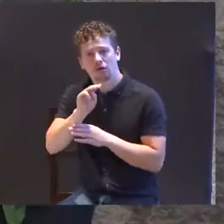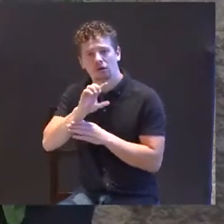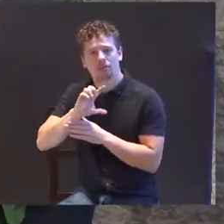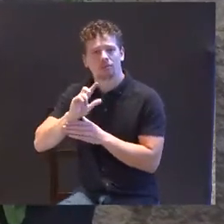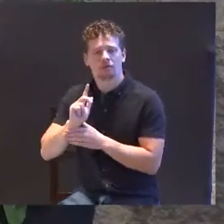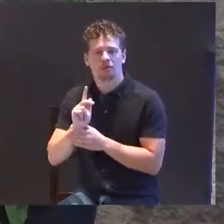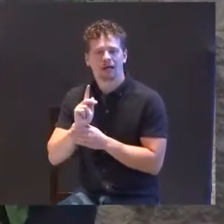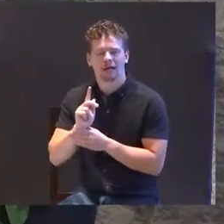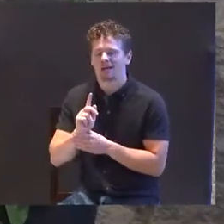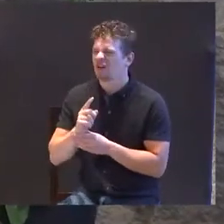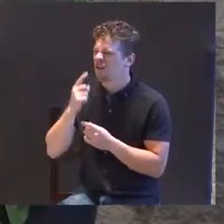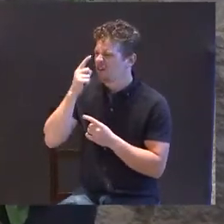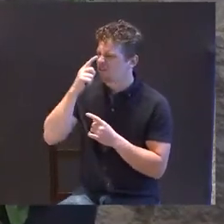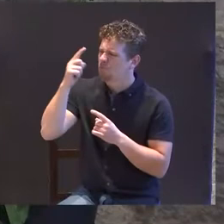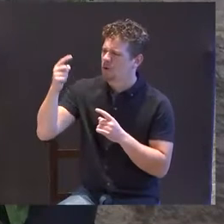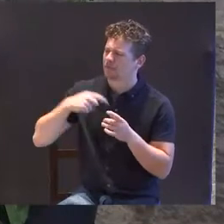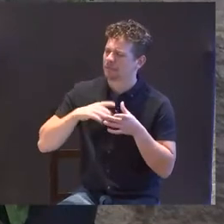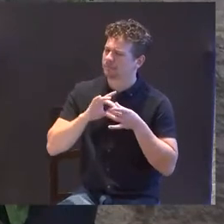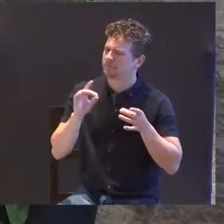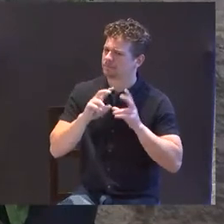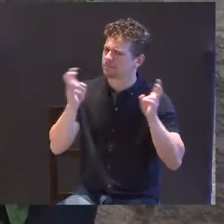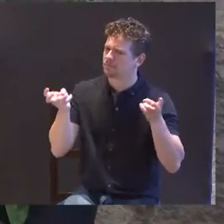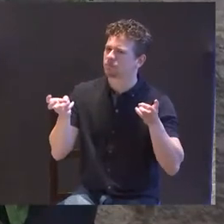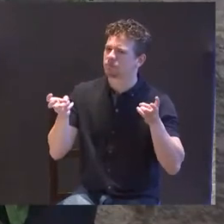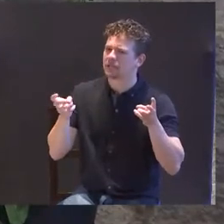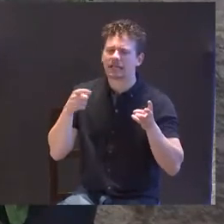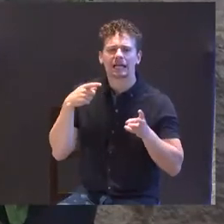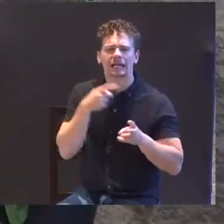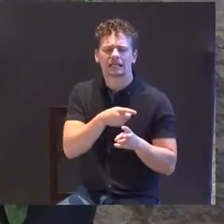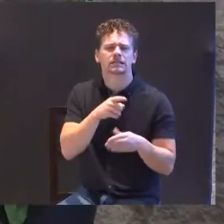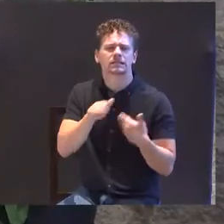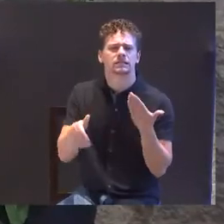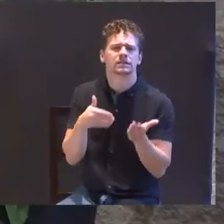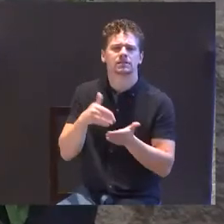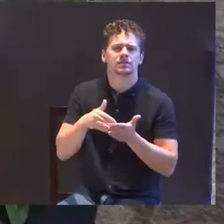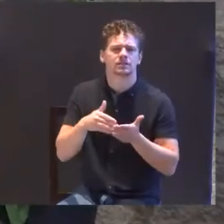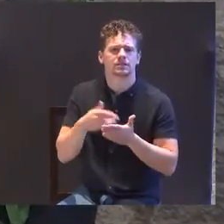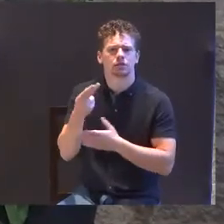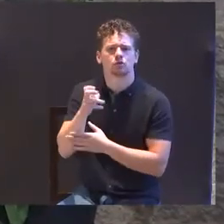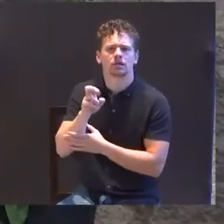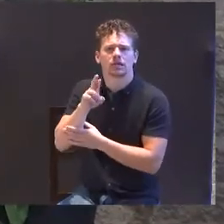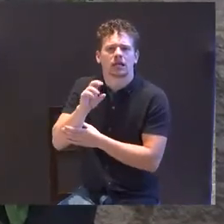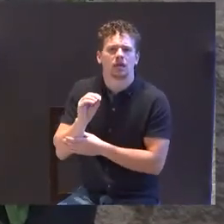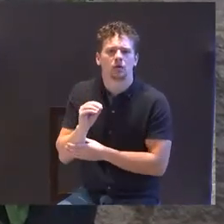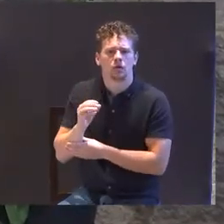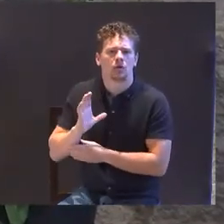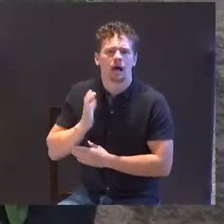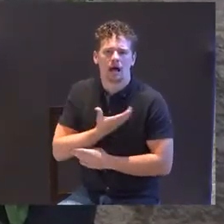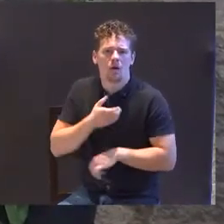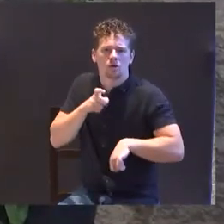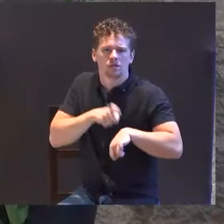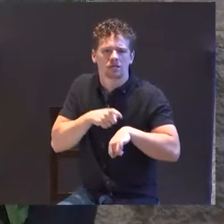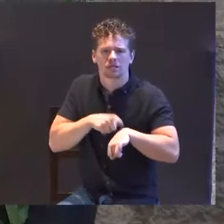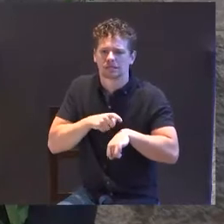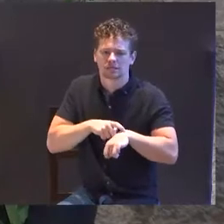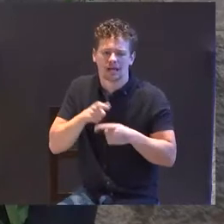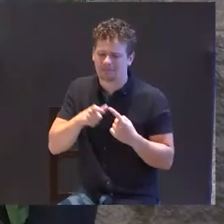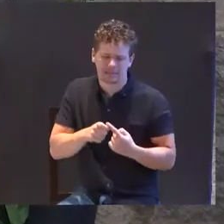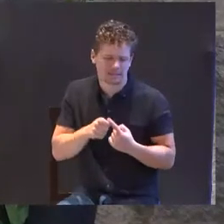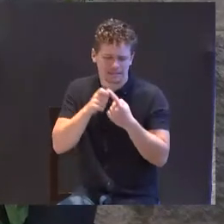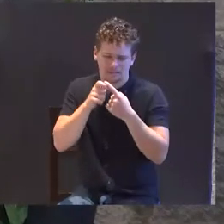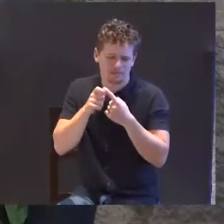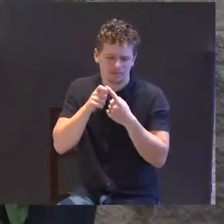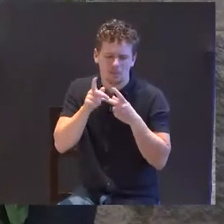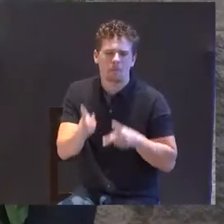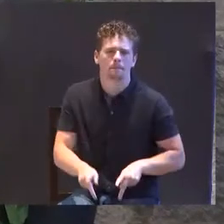"To me, King is really one of the central heroes, you know, just in our time, a real exceptional, rare person